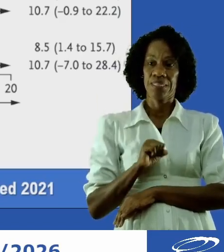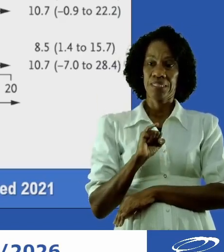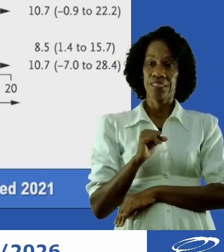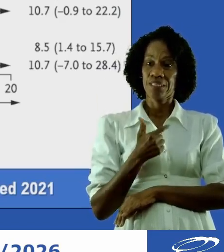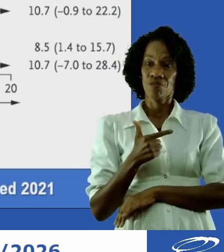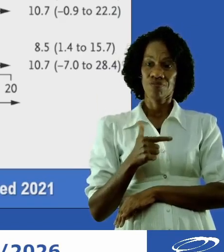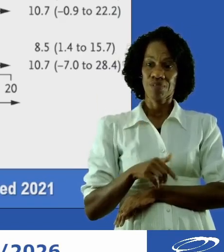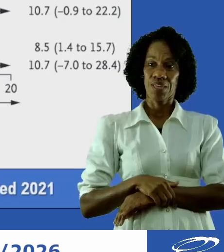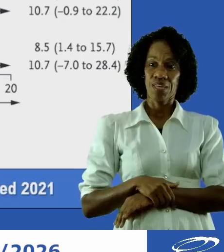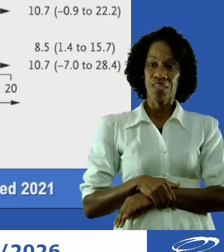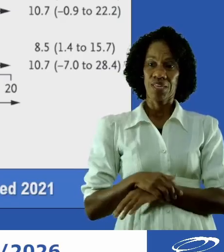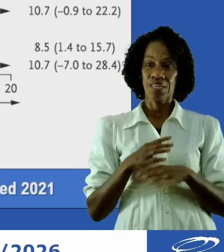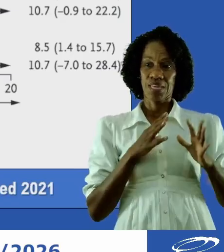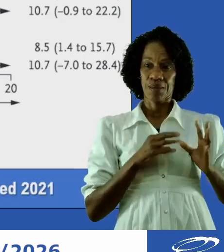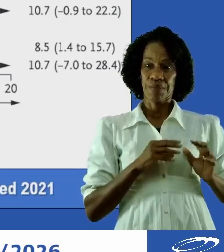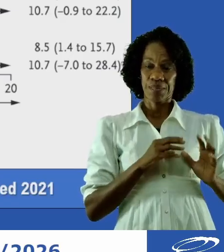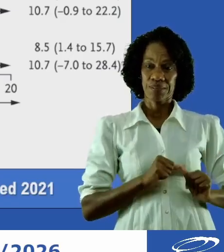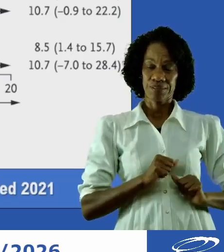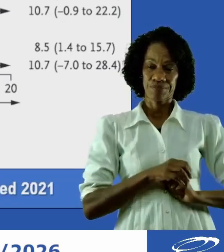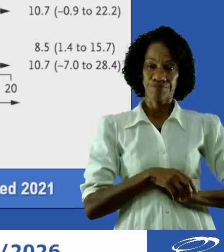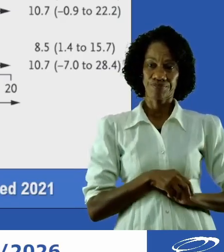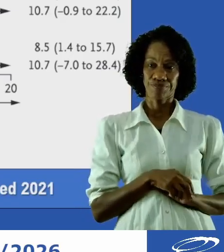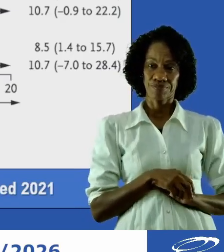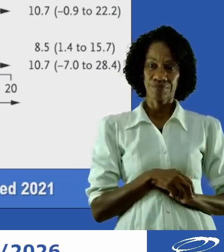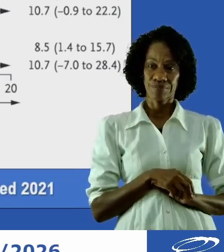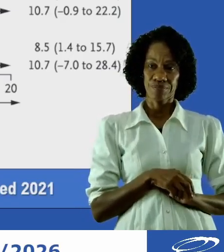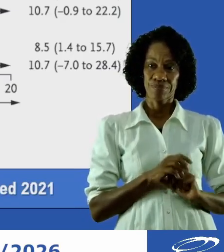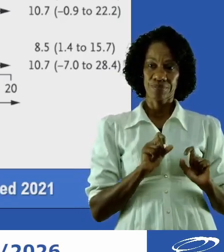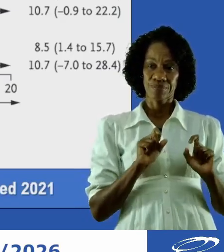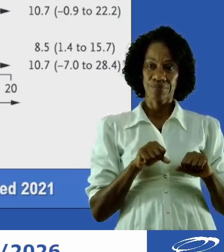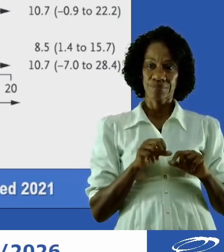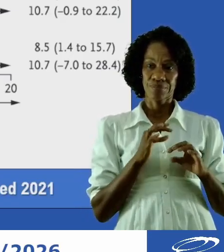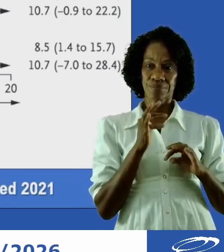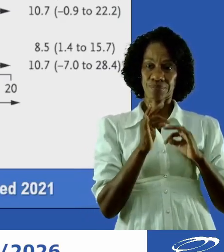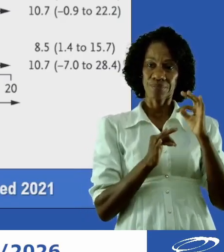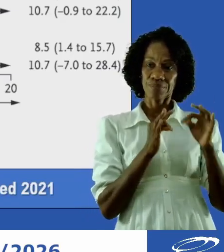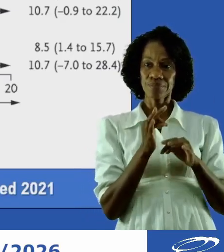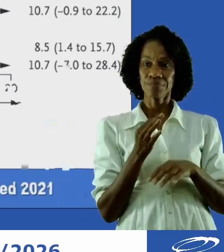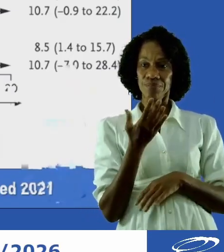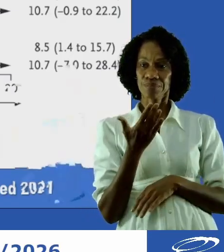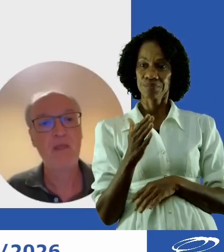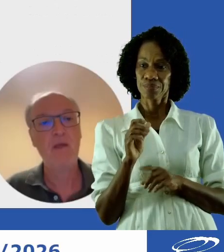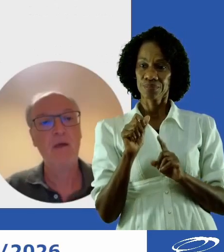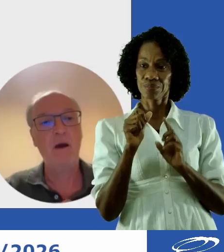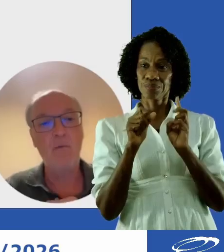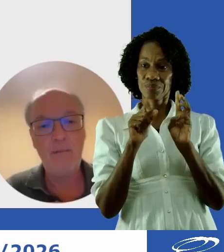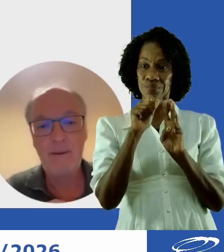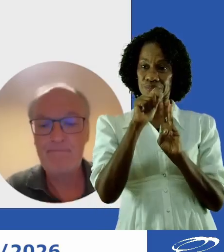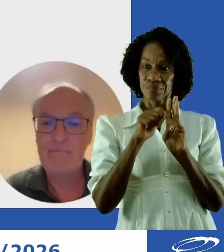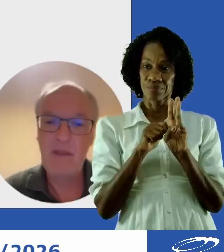we have available, we have to treat for 3 months these patients. Yeah. However,